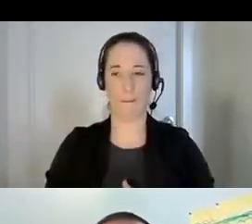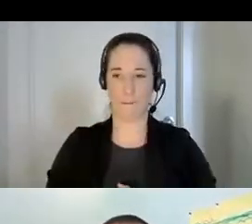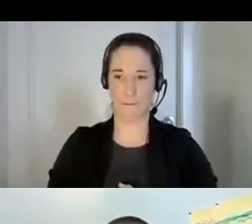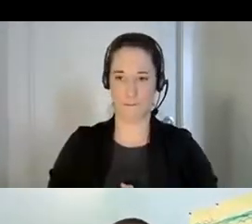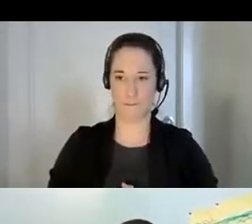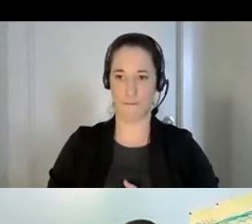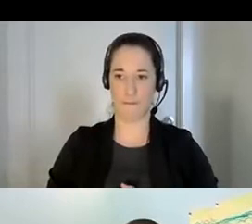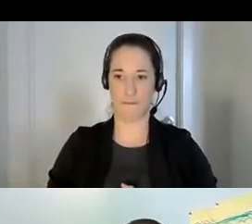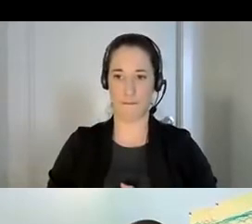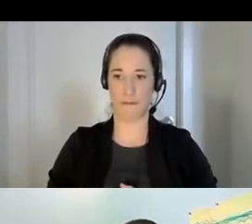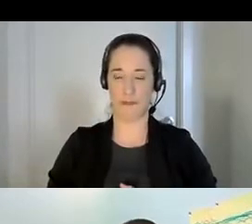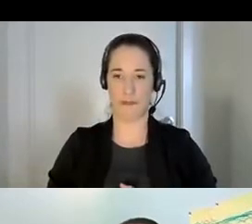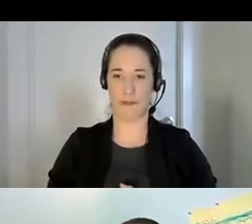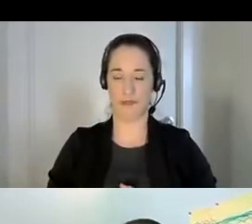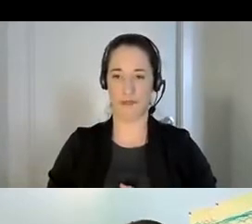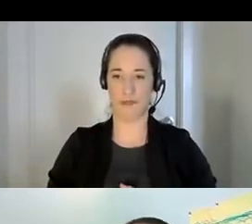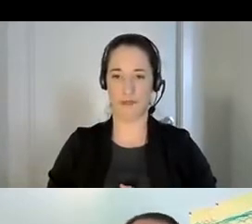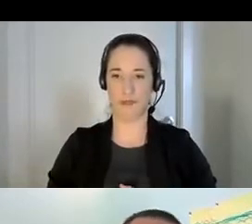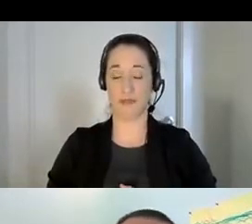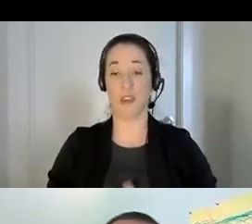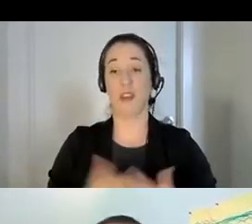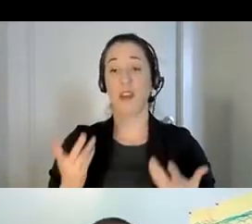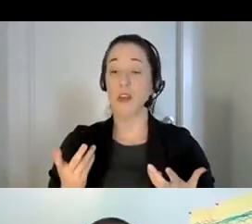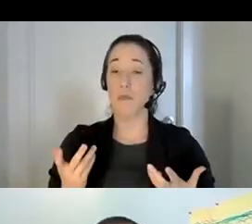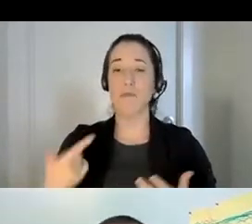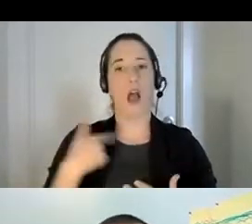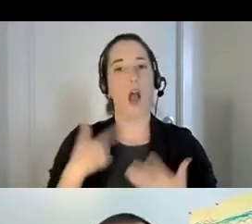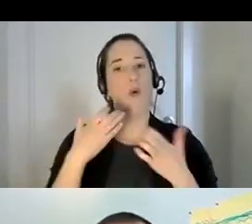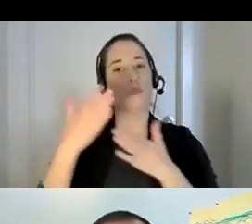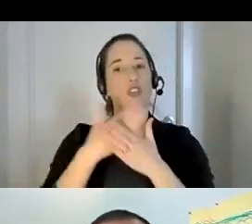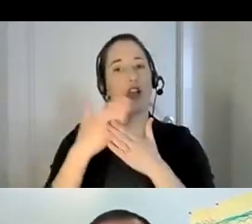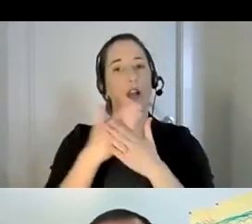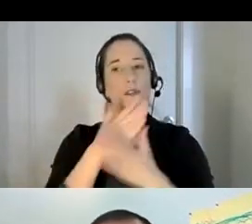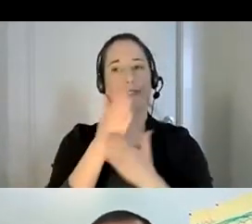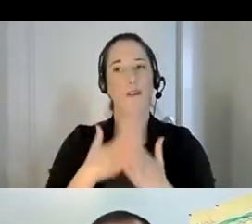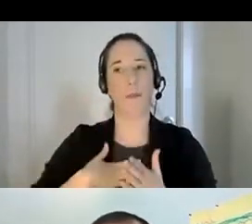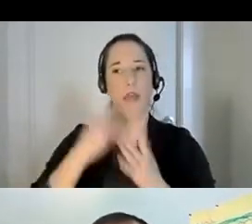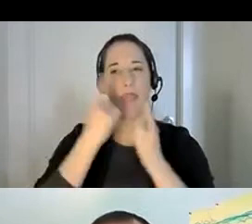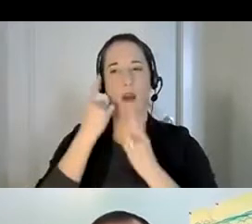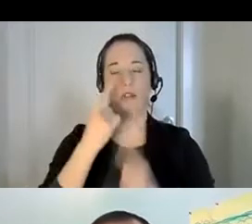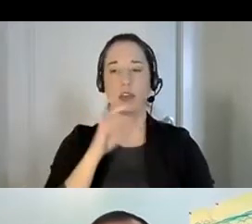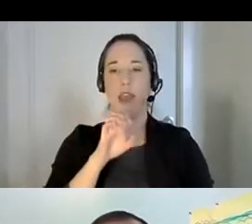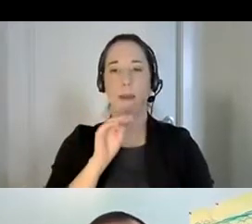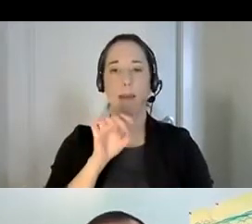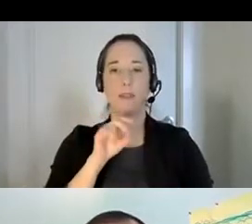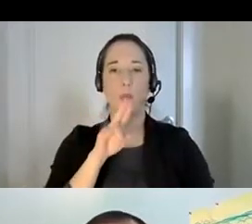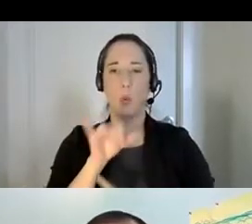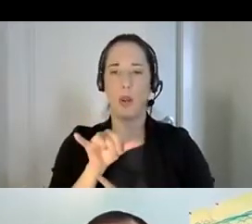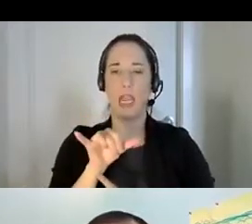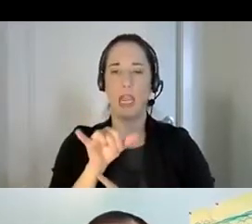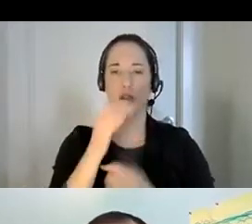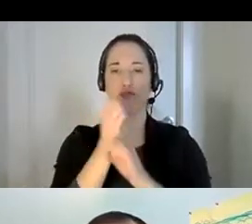can see, I want to share some of my thoughts about what emancipatory education should strive